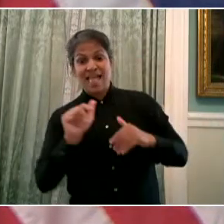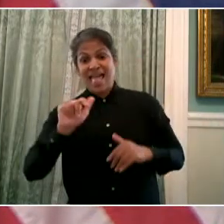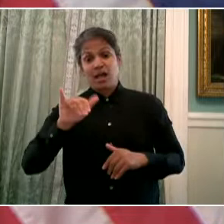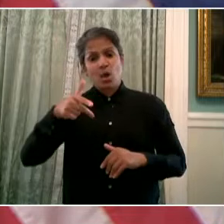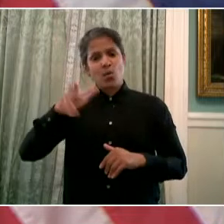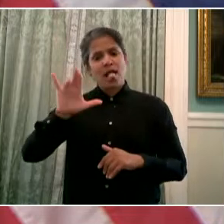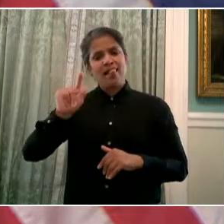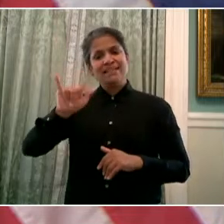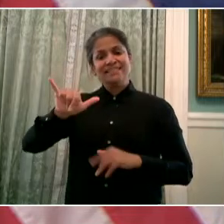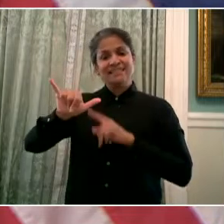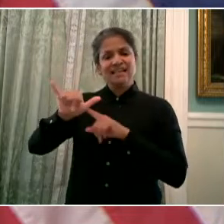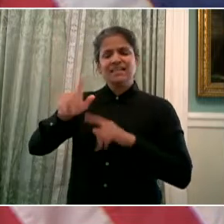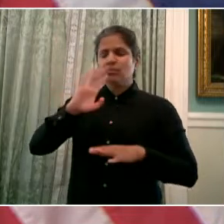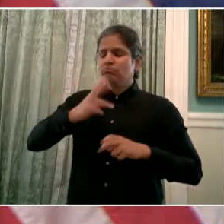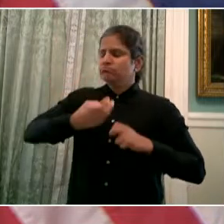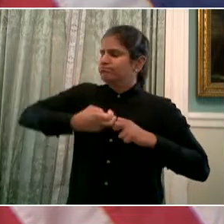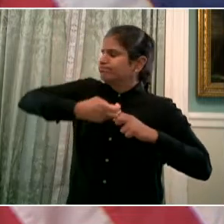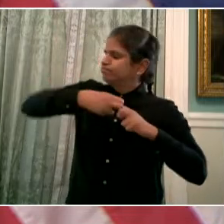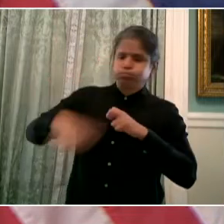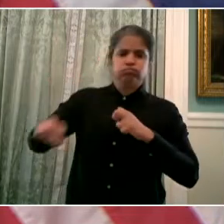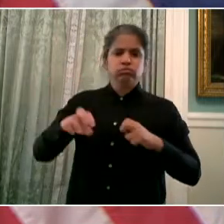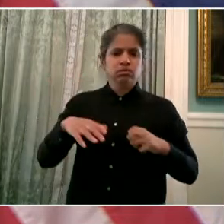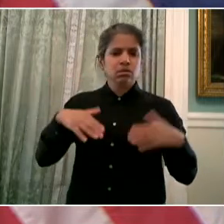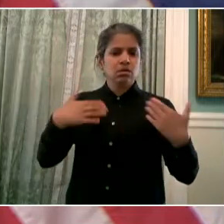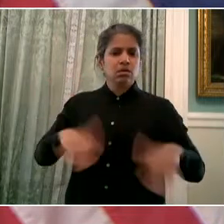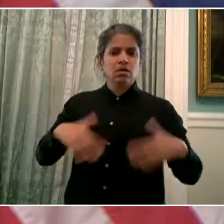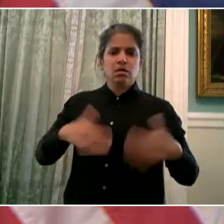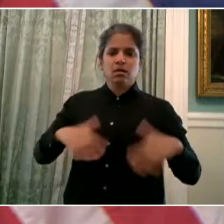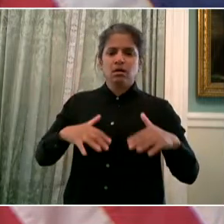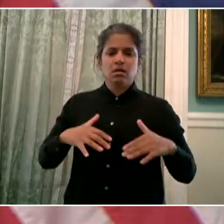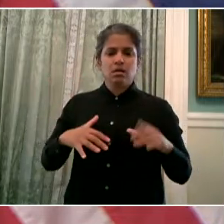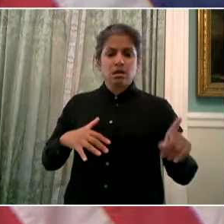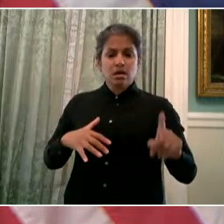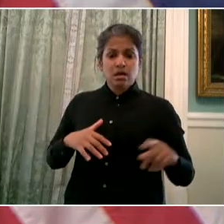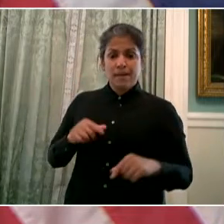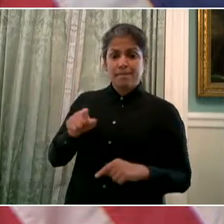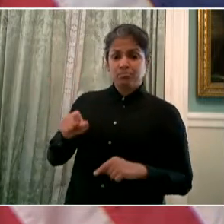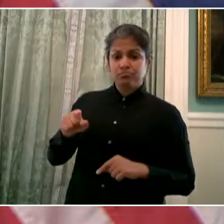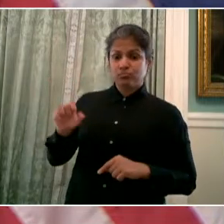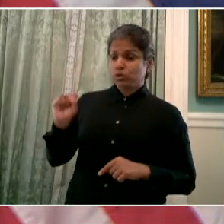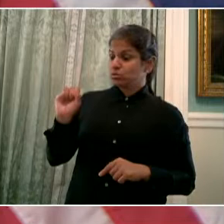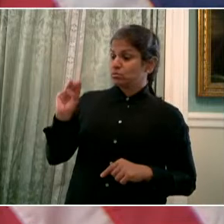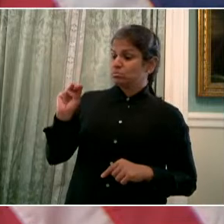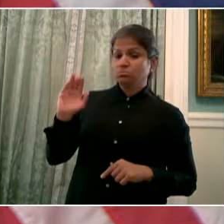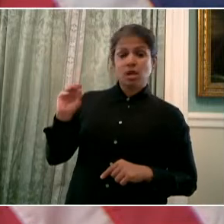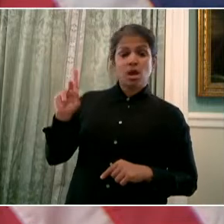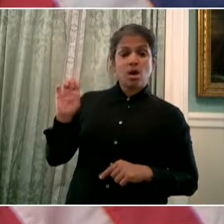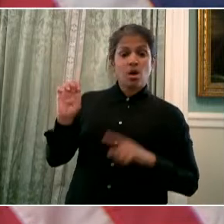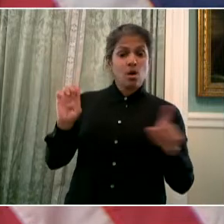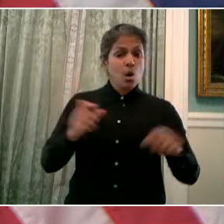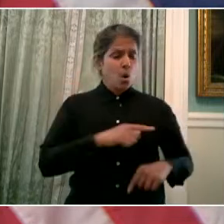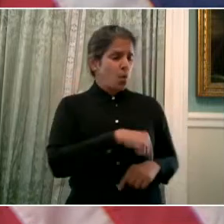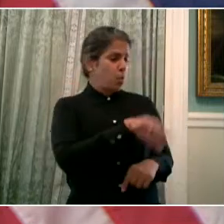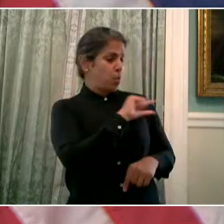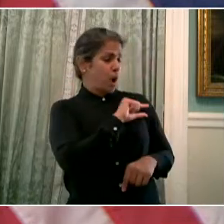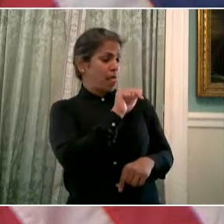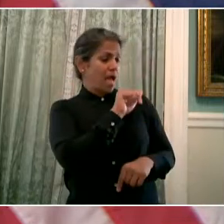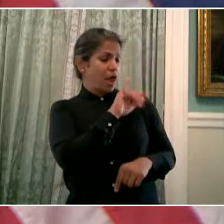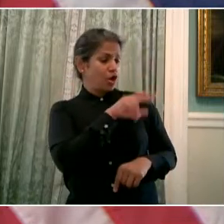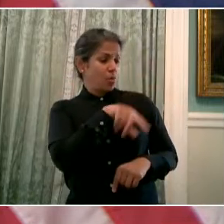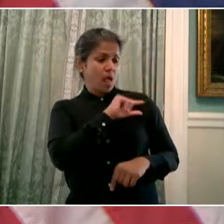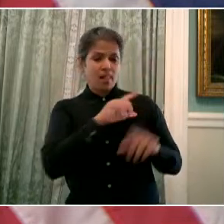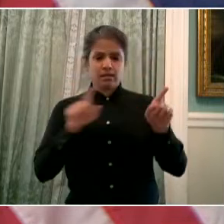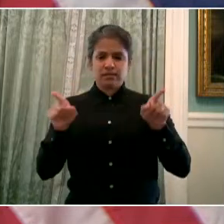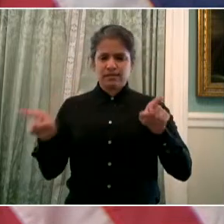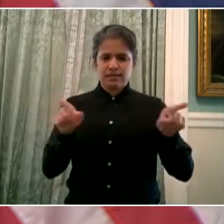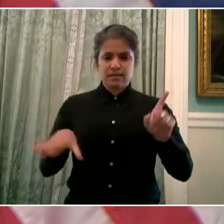between forecasting for smoke and forecasting for air quality. Drivers of air quality, can be things like pollen, other types